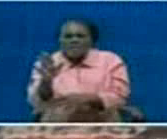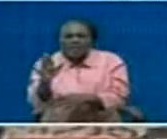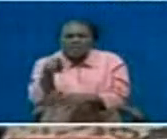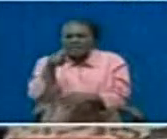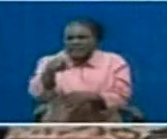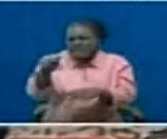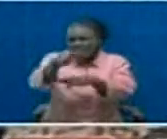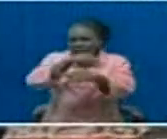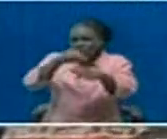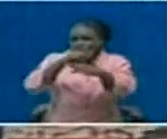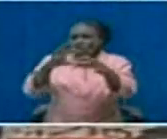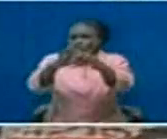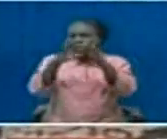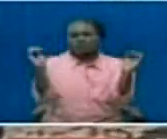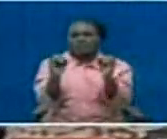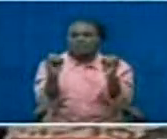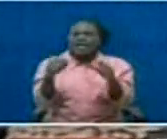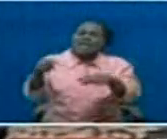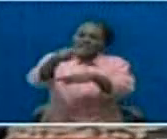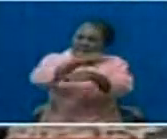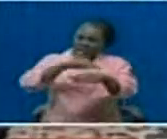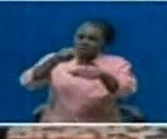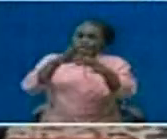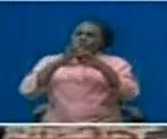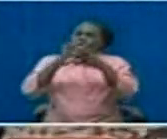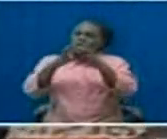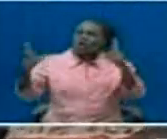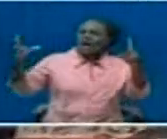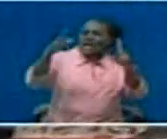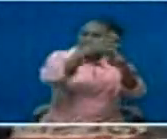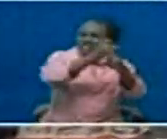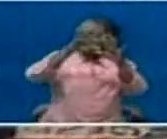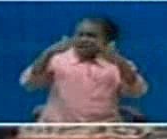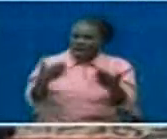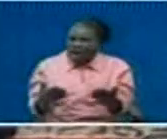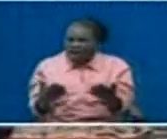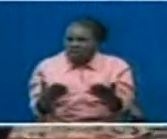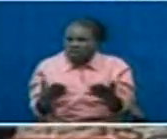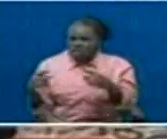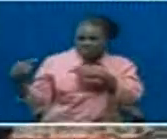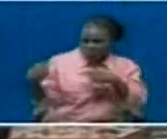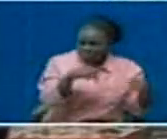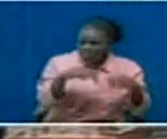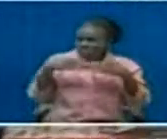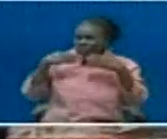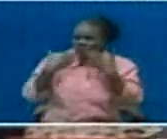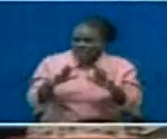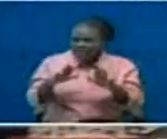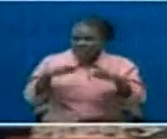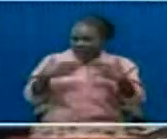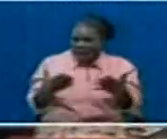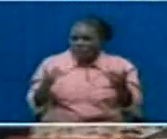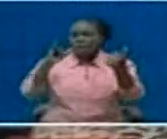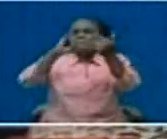bring national cohesion. No. You know, I was telling them, for national cohesion to be achieved, all this conflict will end. If we intermarry,